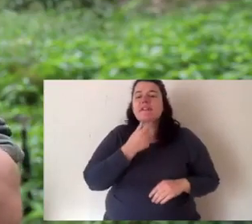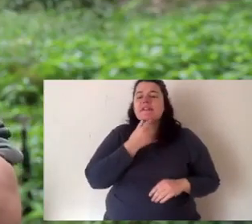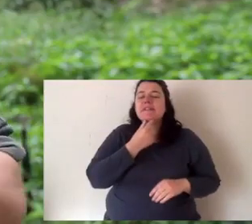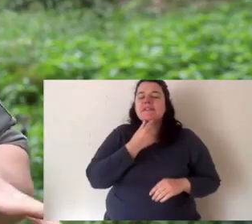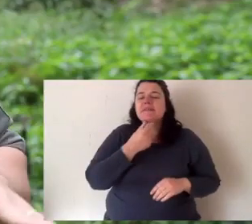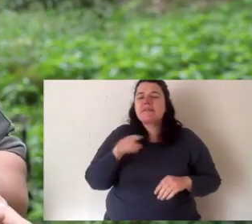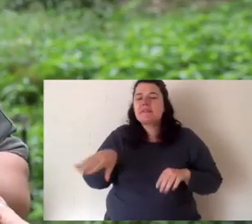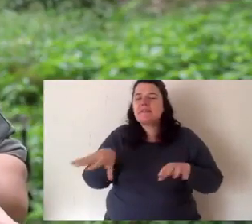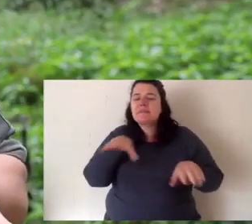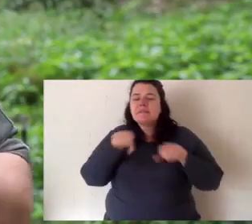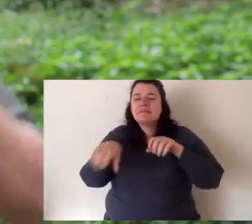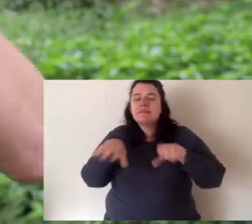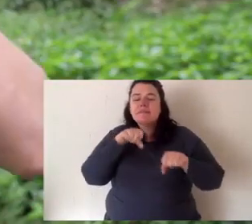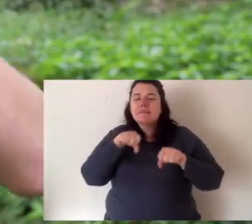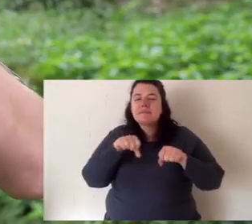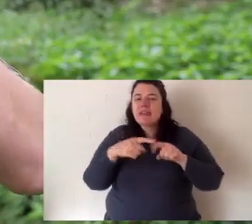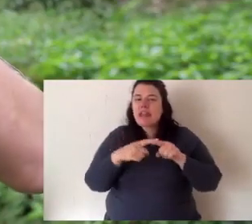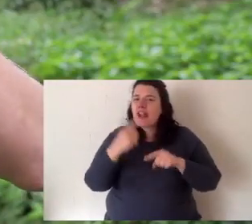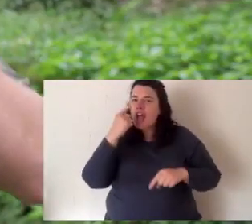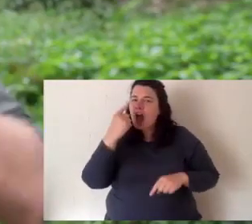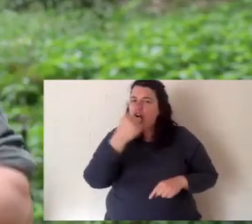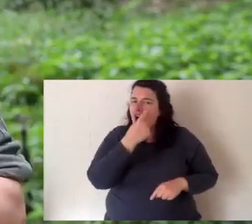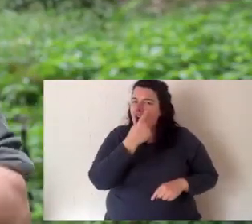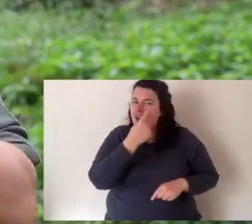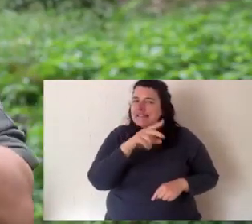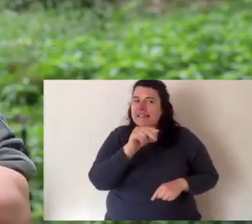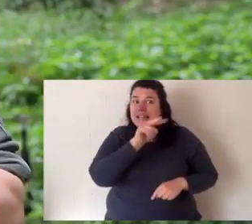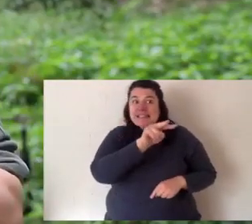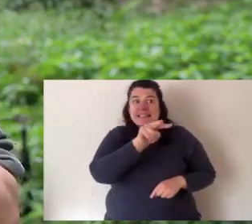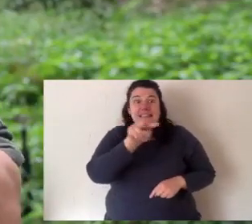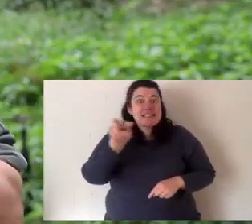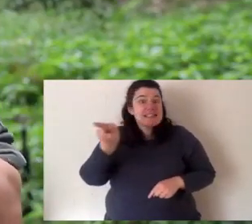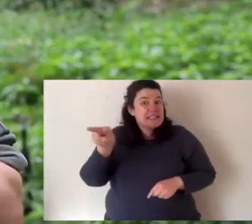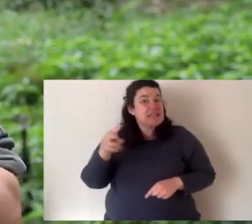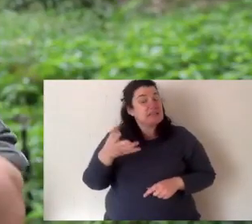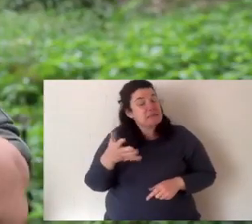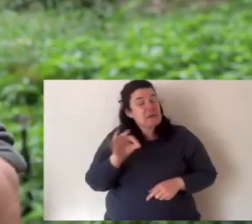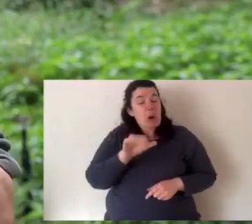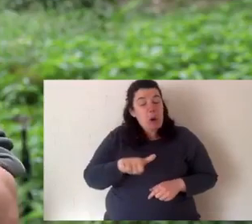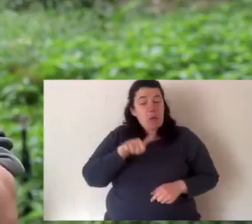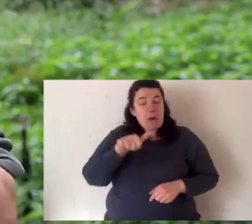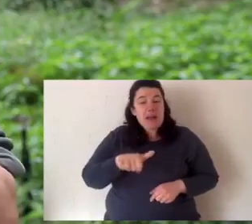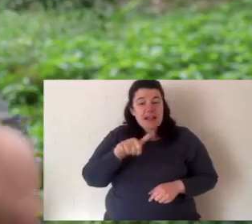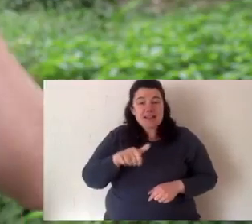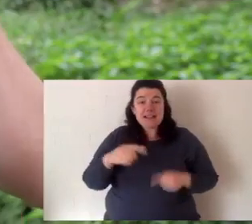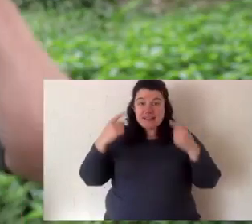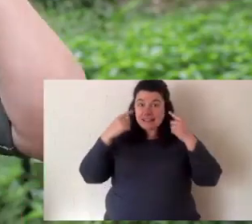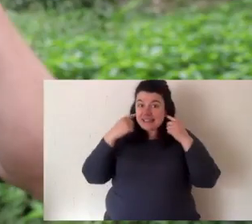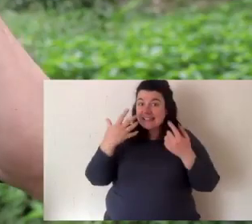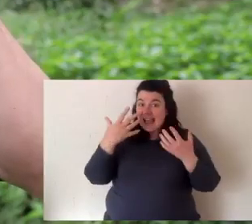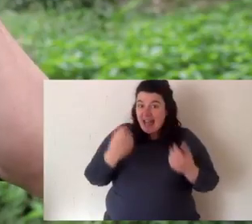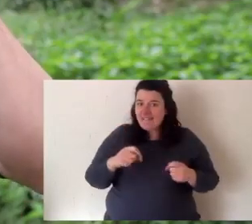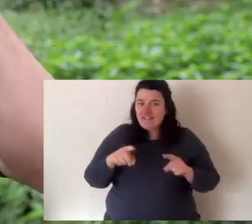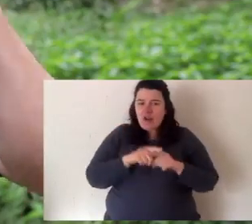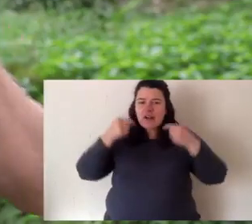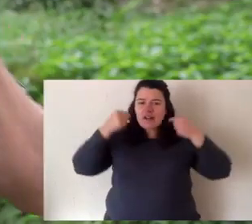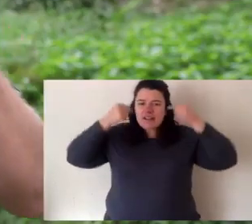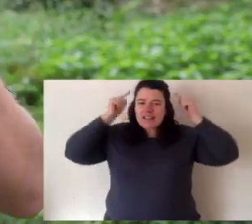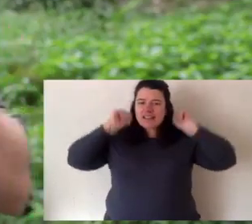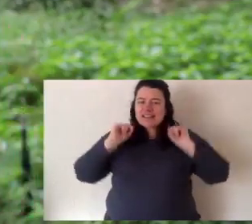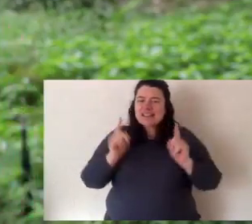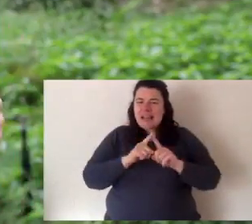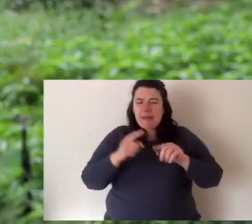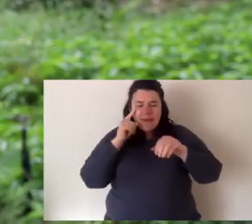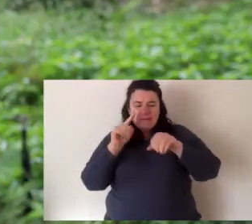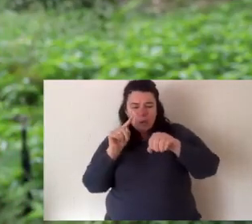feelers here on the chin. And their eyes have reasonable vision. Not great, but reasonable. They still have ears, not